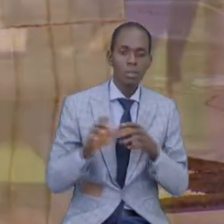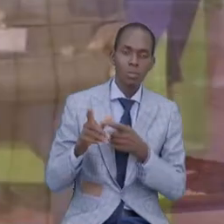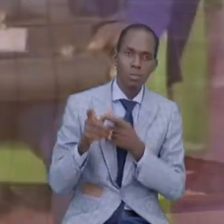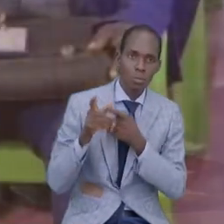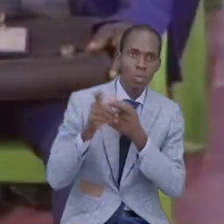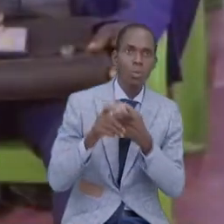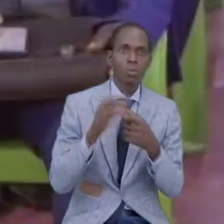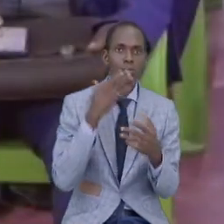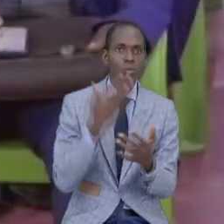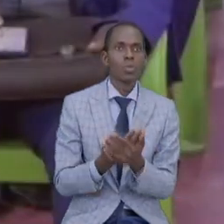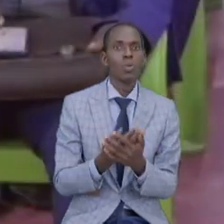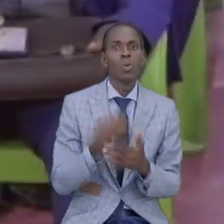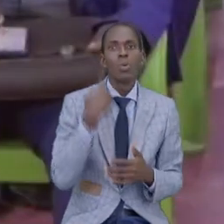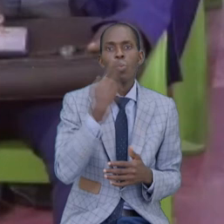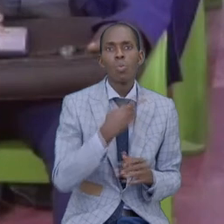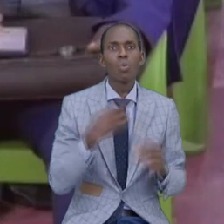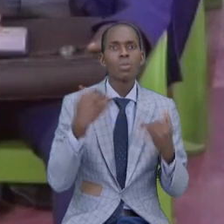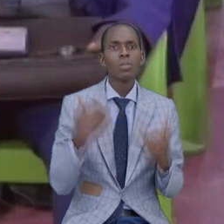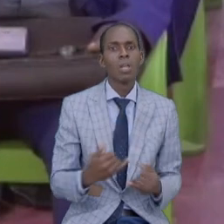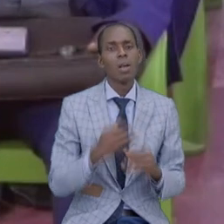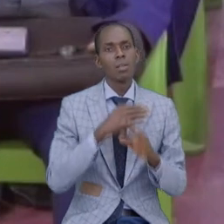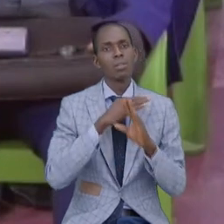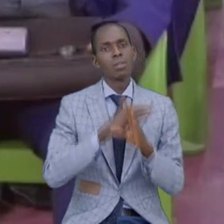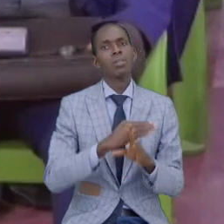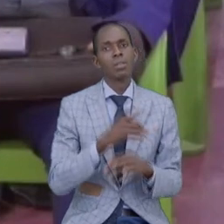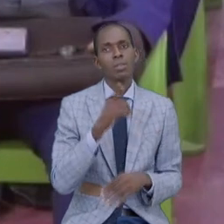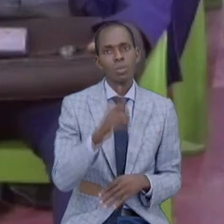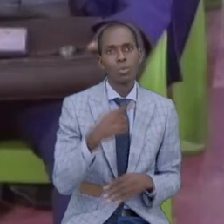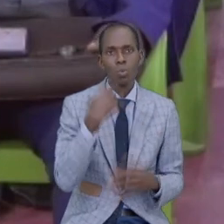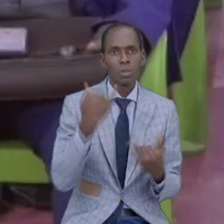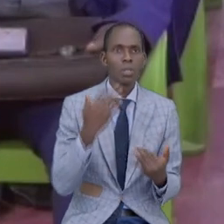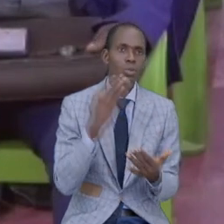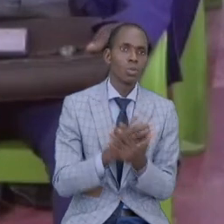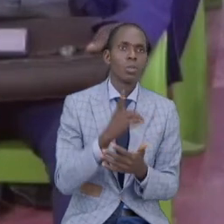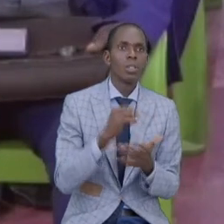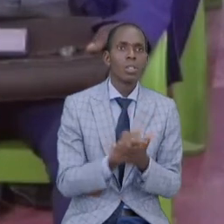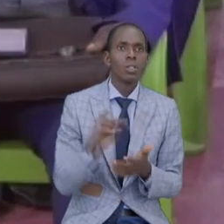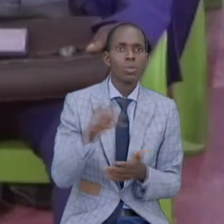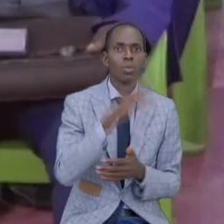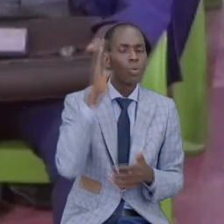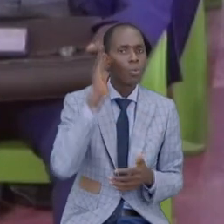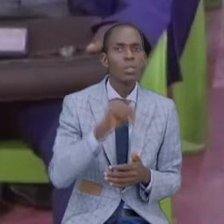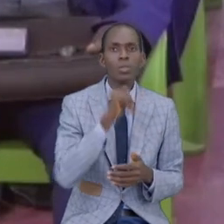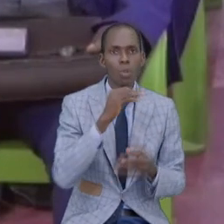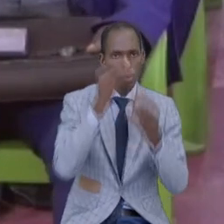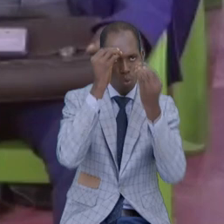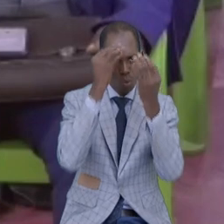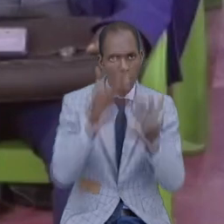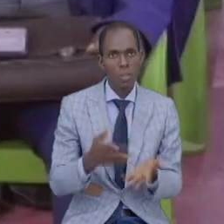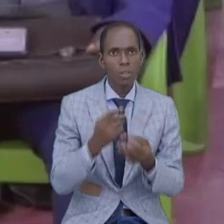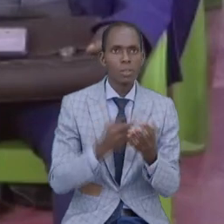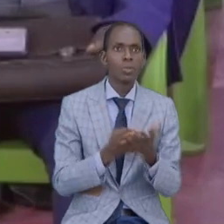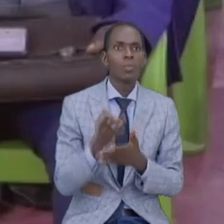Who did hinder you now that ye should not obey the truth? That's